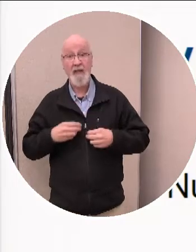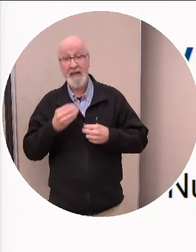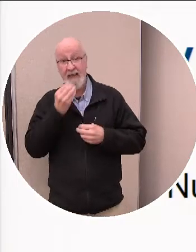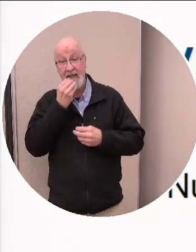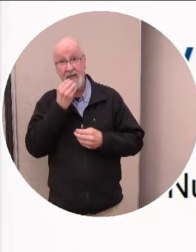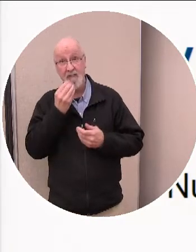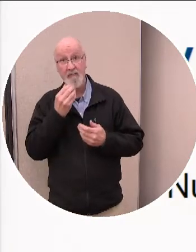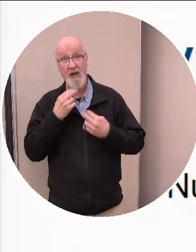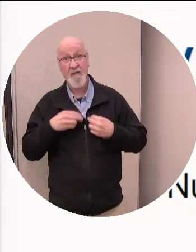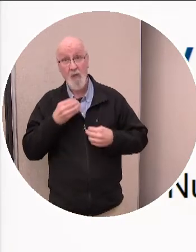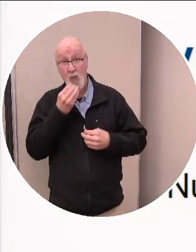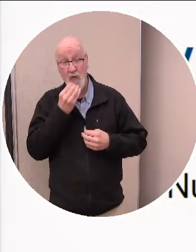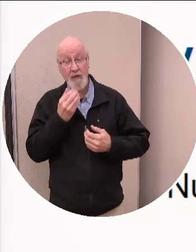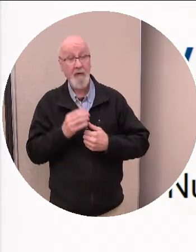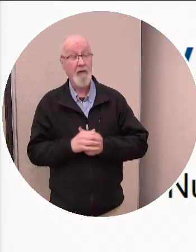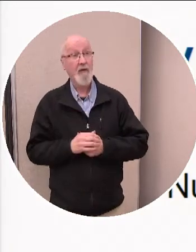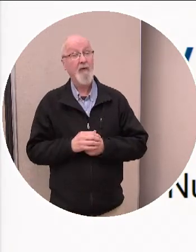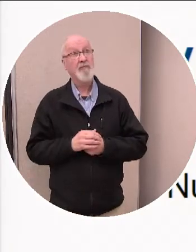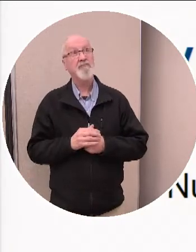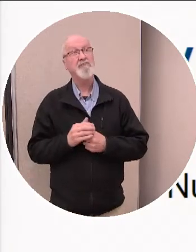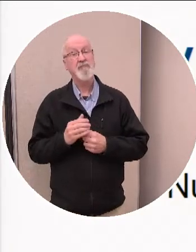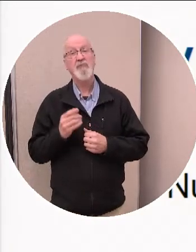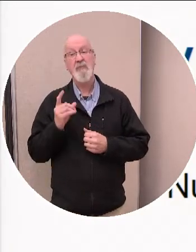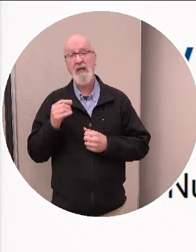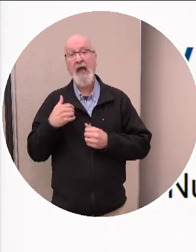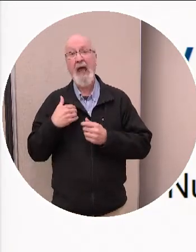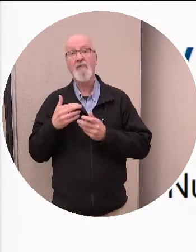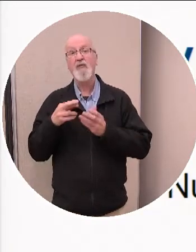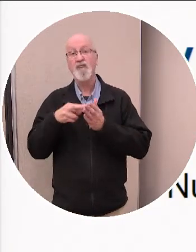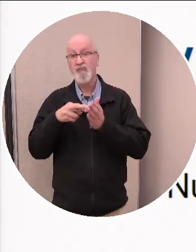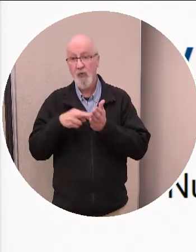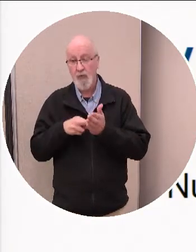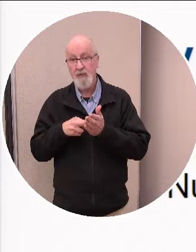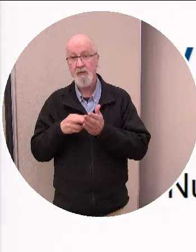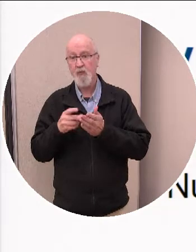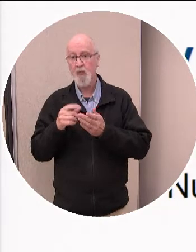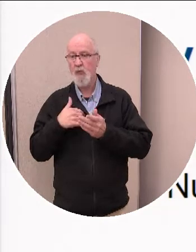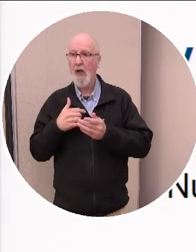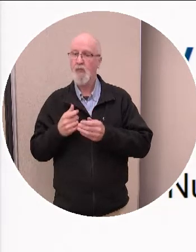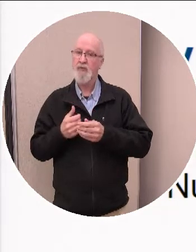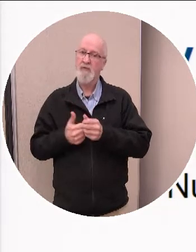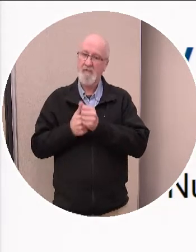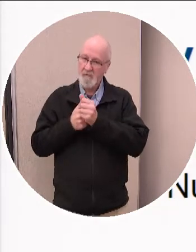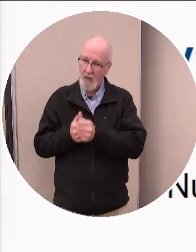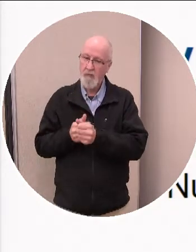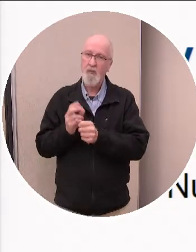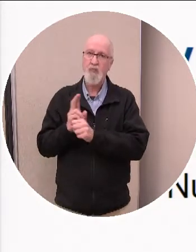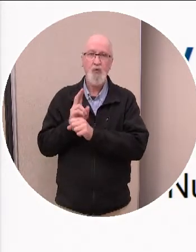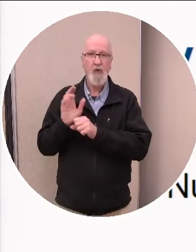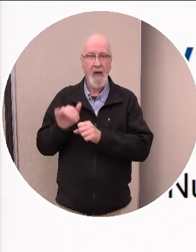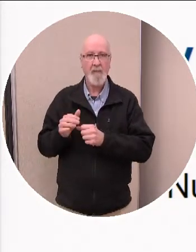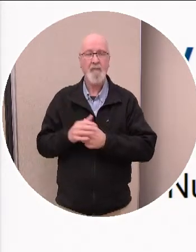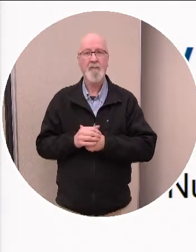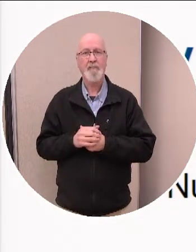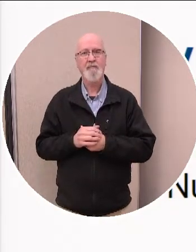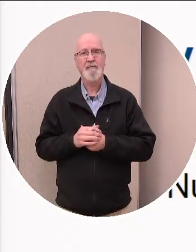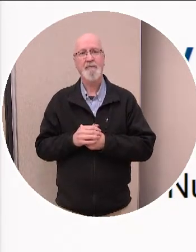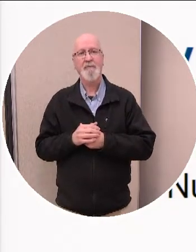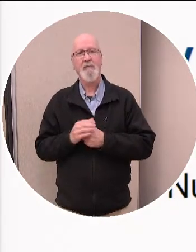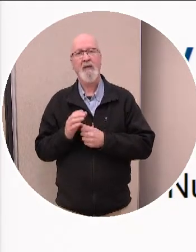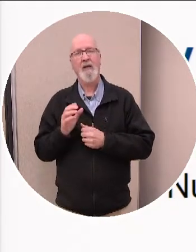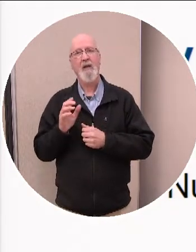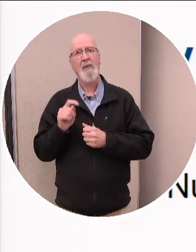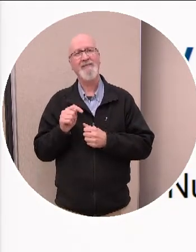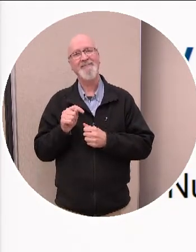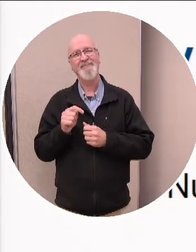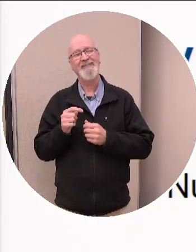initiatives. We have guidelines that are distributed to schools, and we do promote them. Compliance is